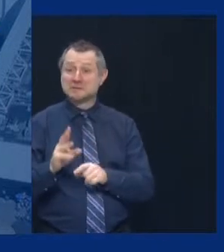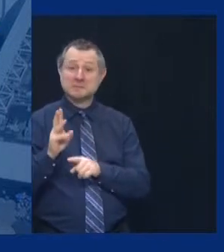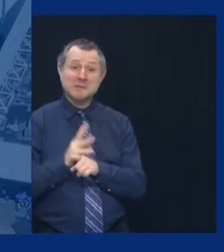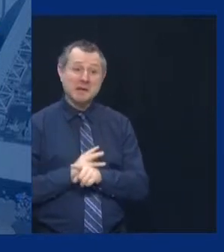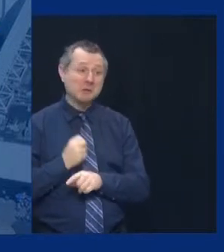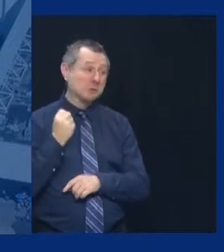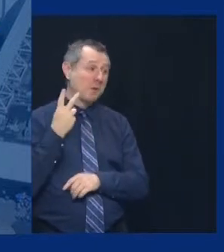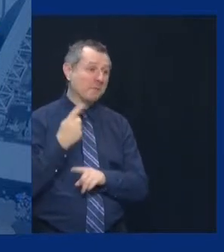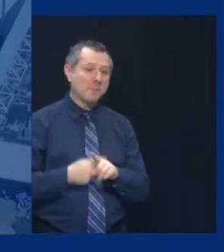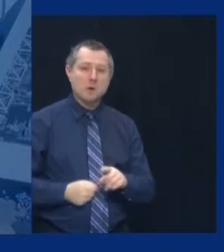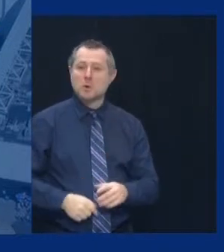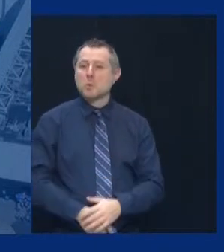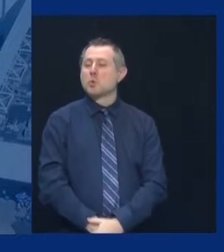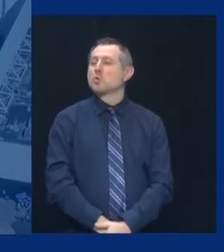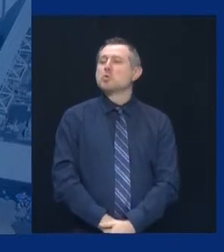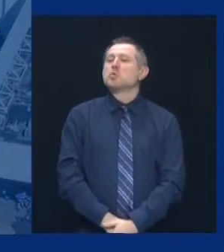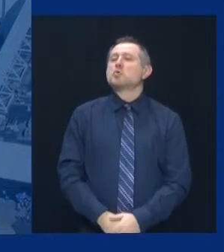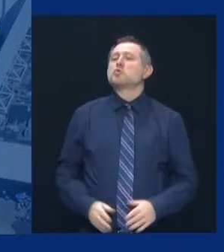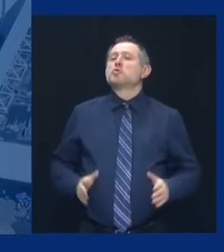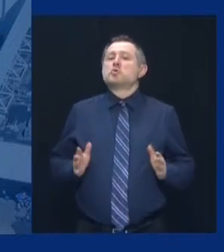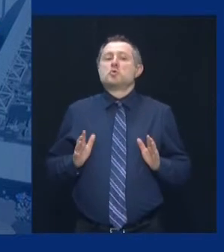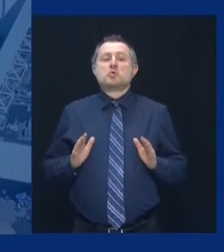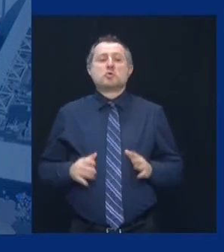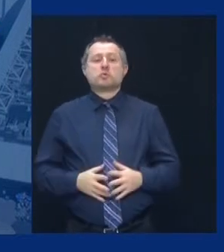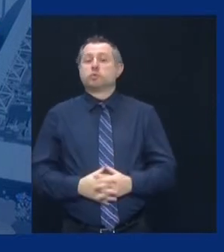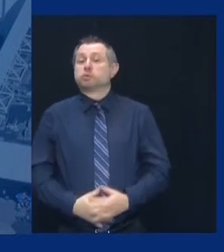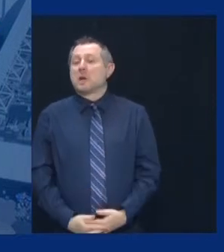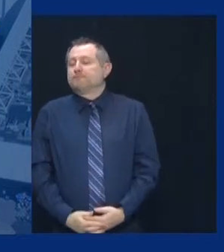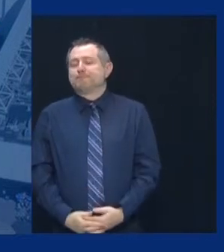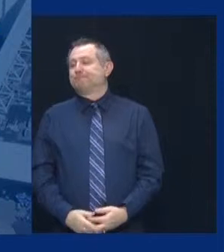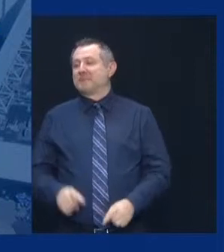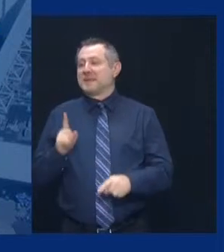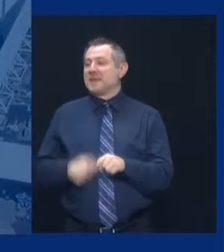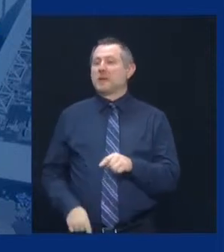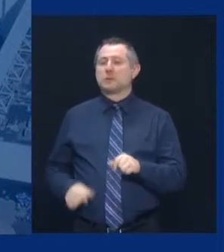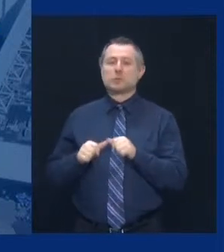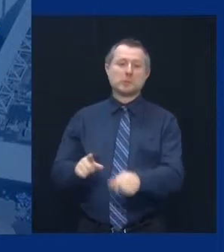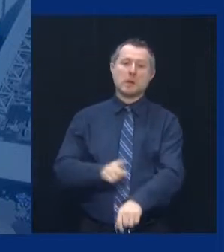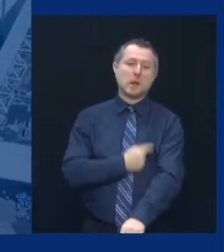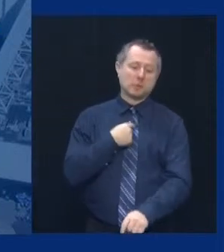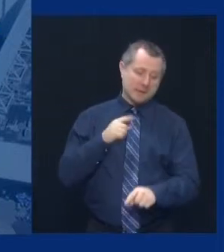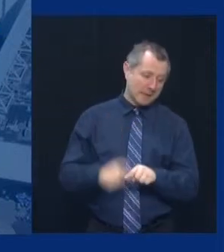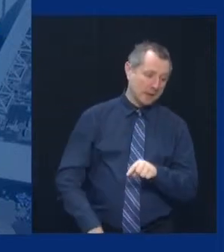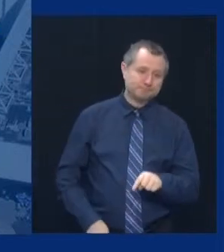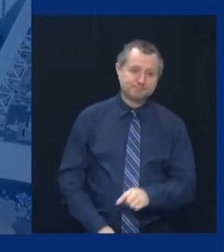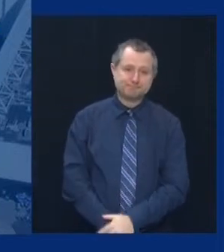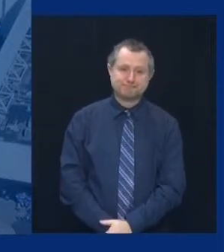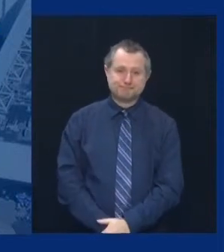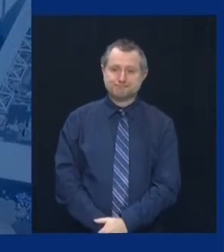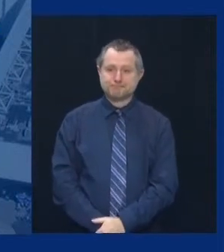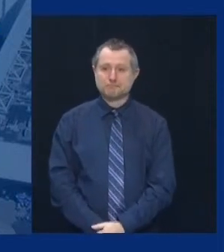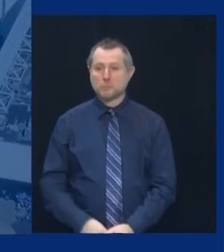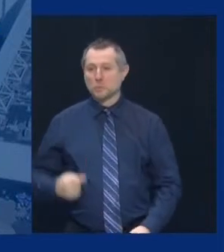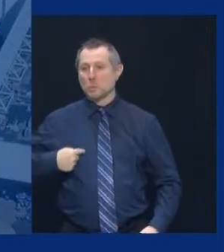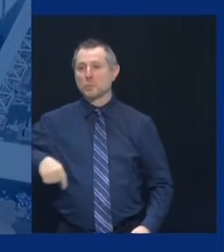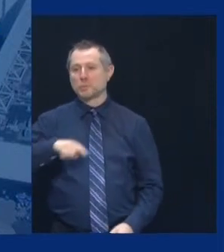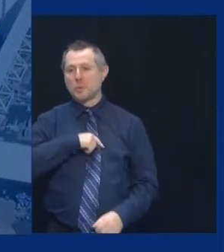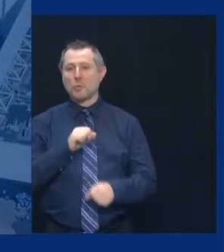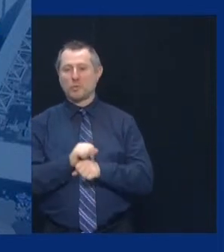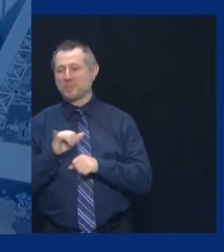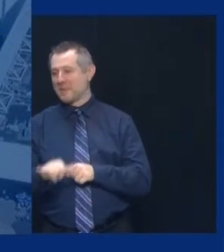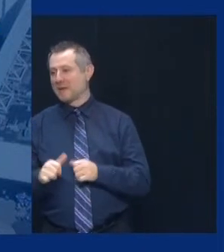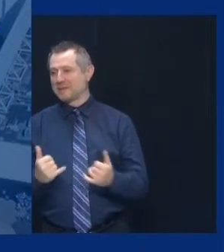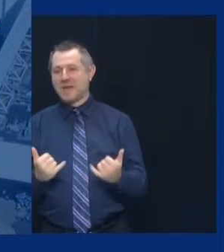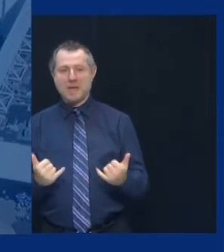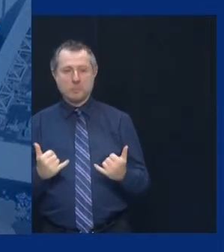economy, that's just not a realistic possibility. So that's what we're trying to work on and